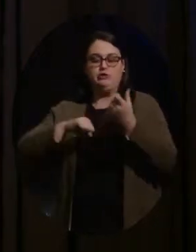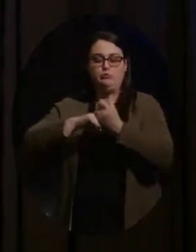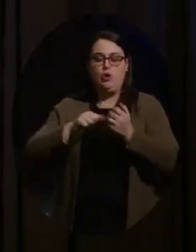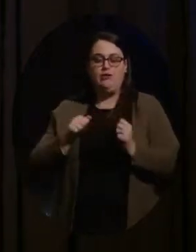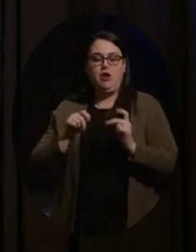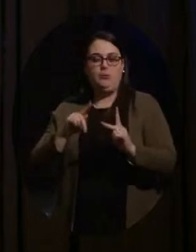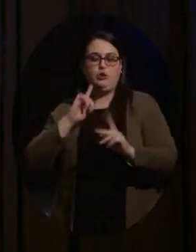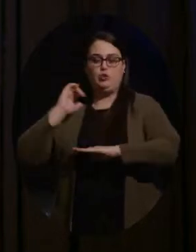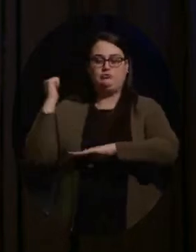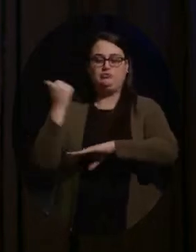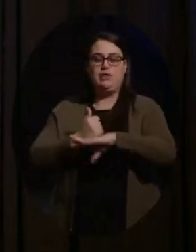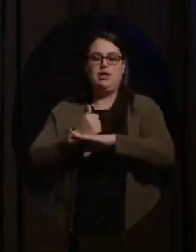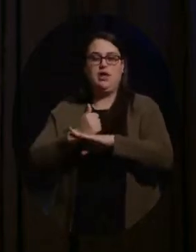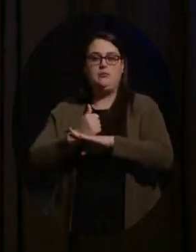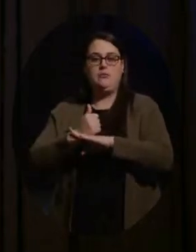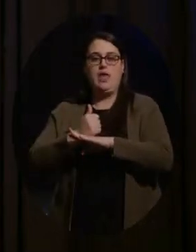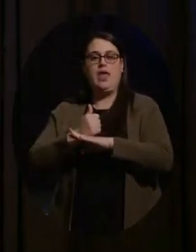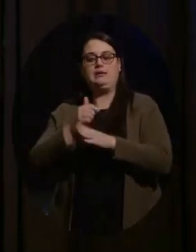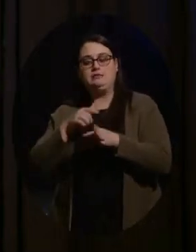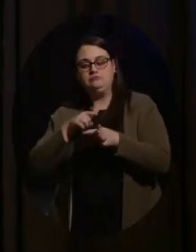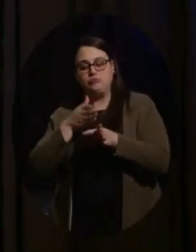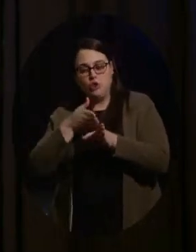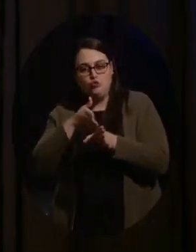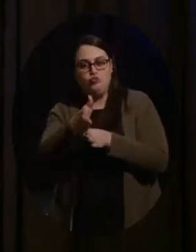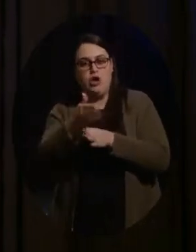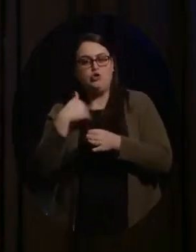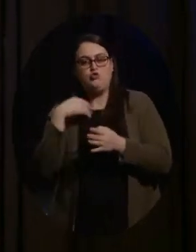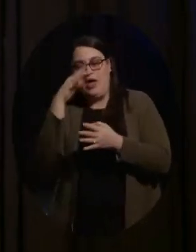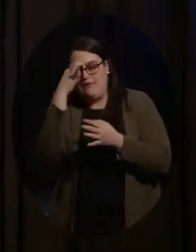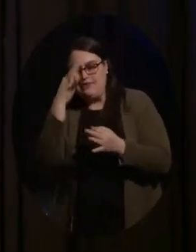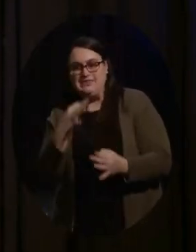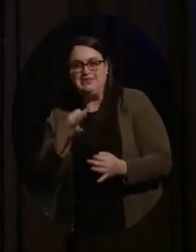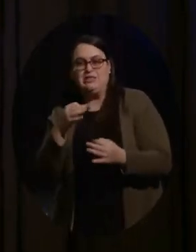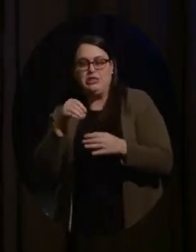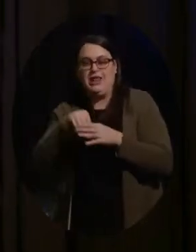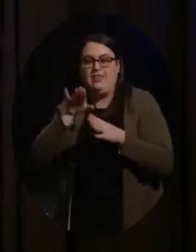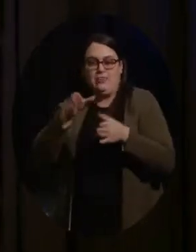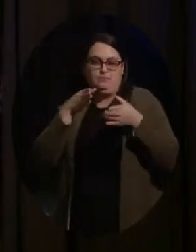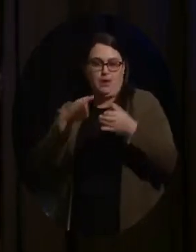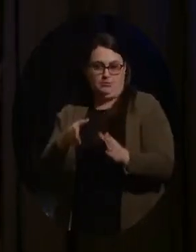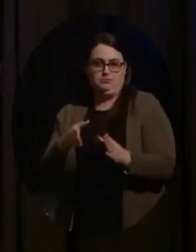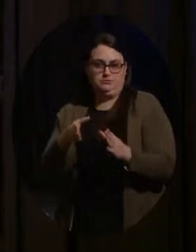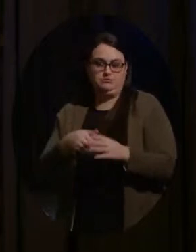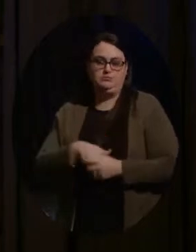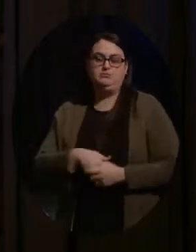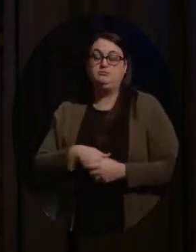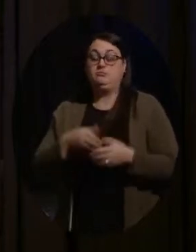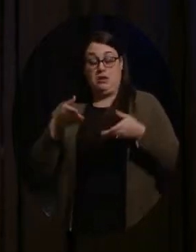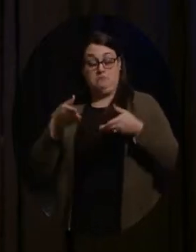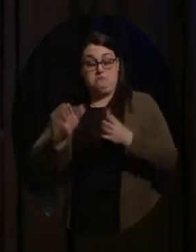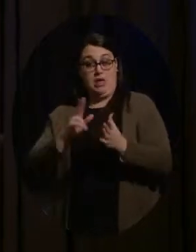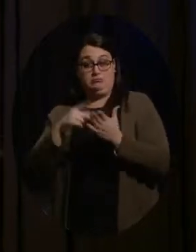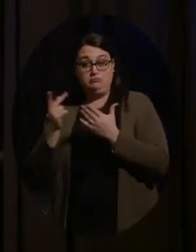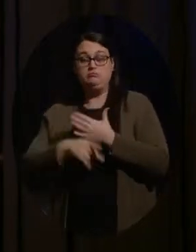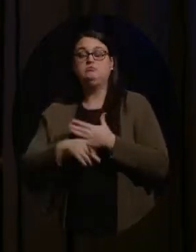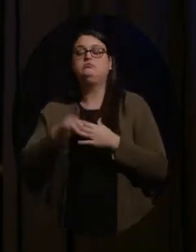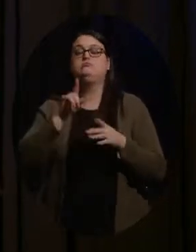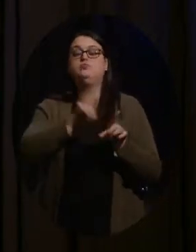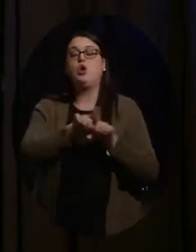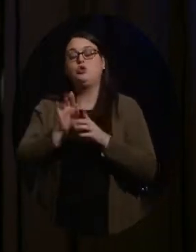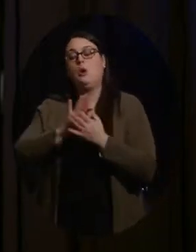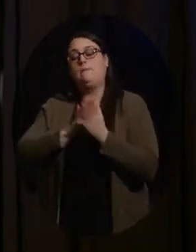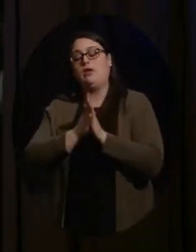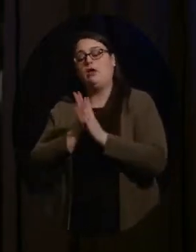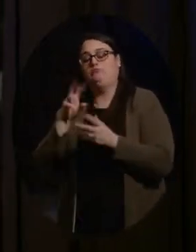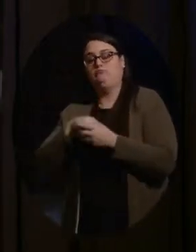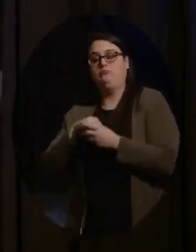a long-lasting career, to have a choice in their pathway. The Pathways program will also become part